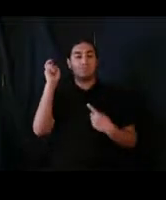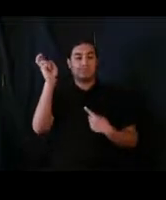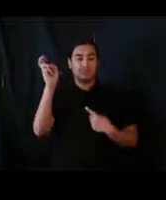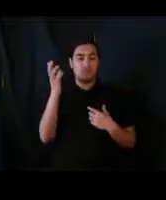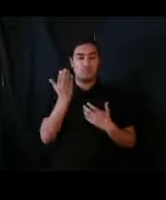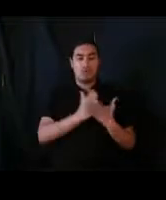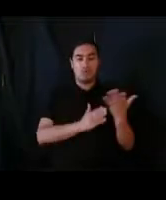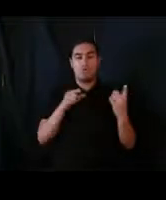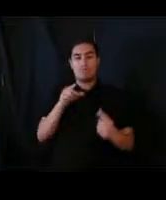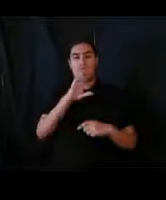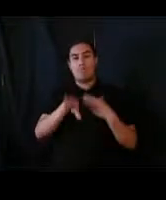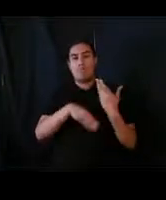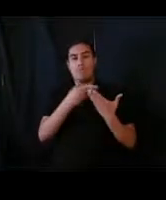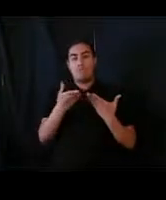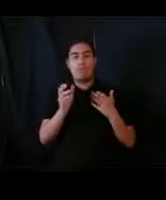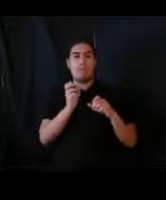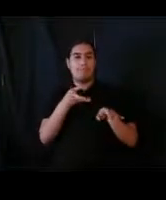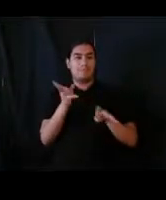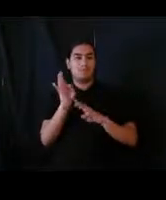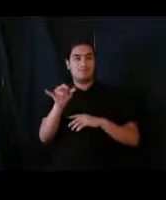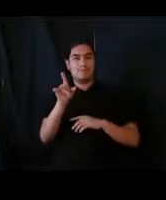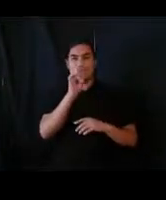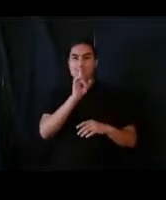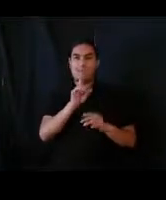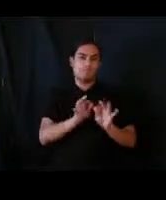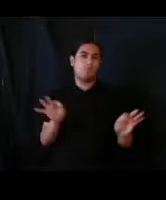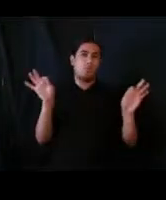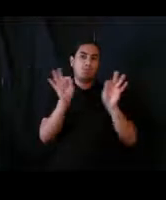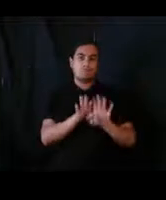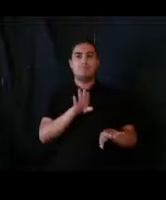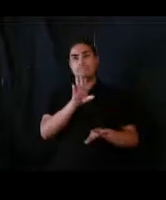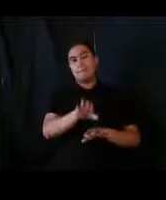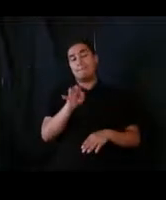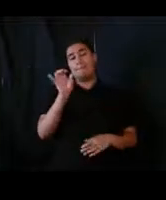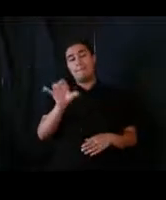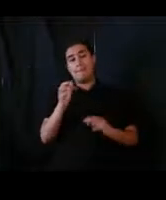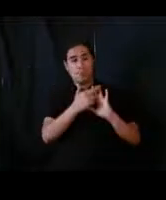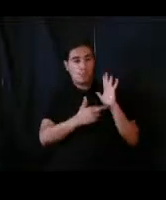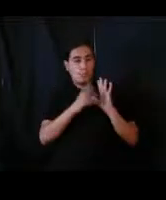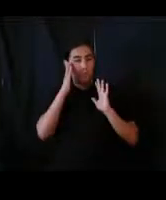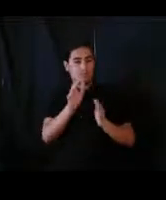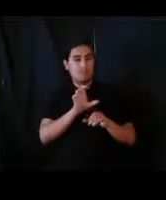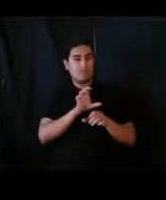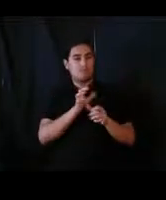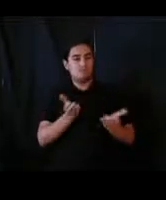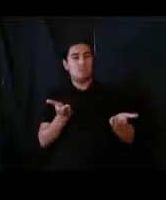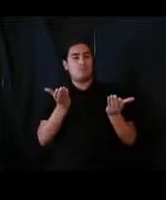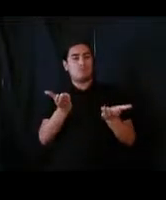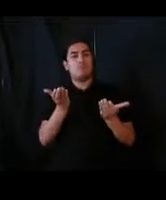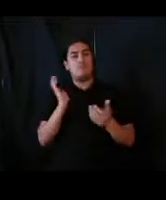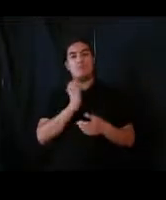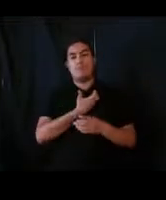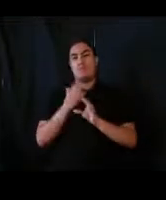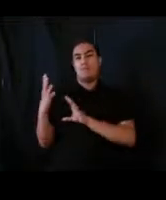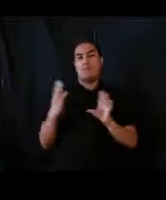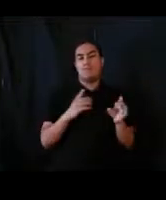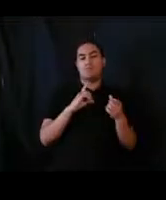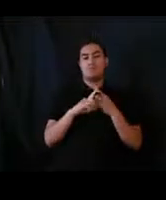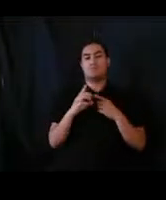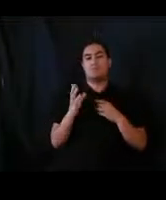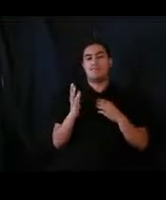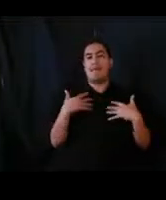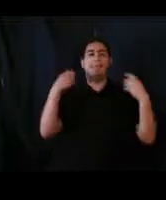roughly half of all emissions this is obviously a crucial step this proposed rule will drive our collective planning efforts toward a healthier